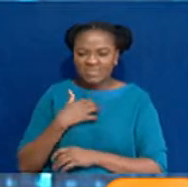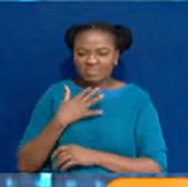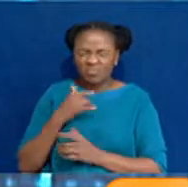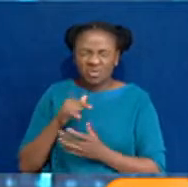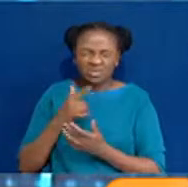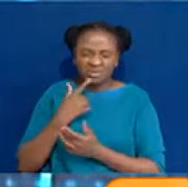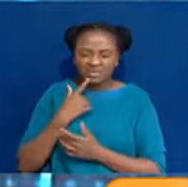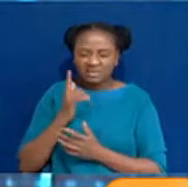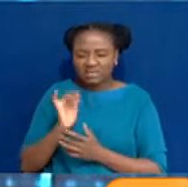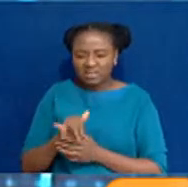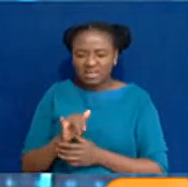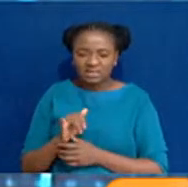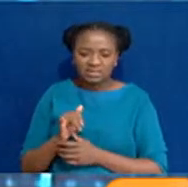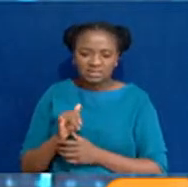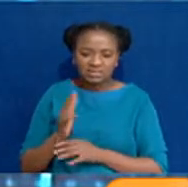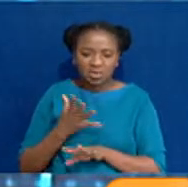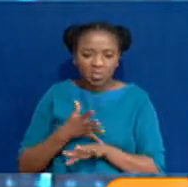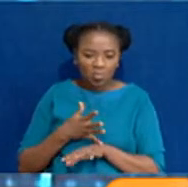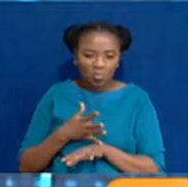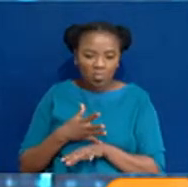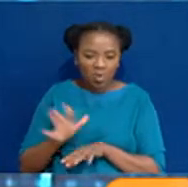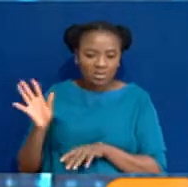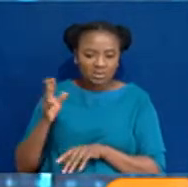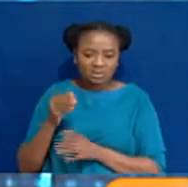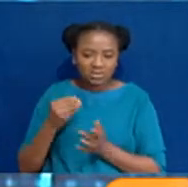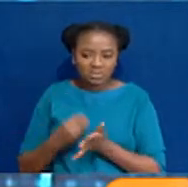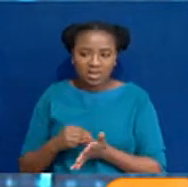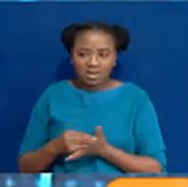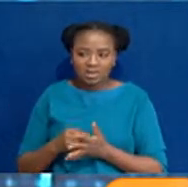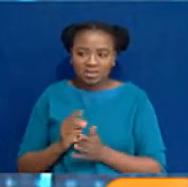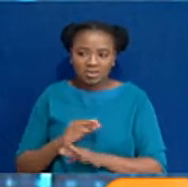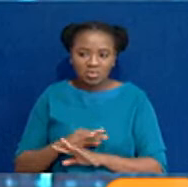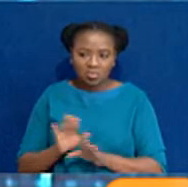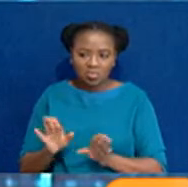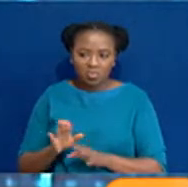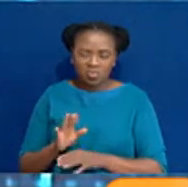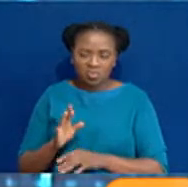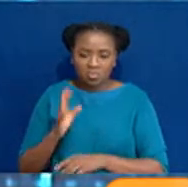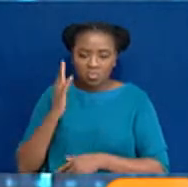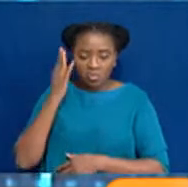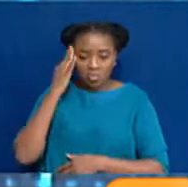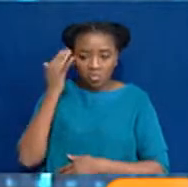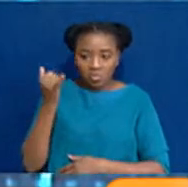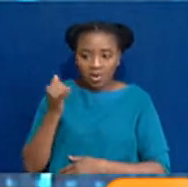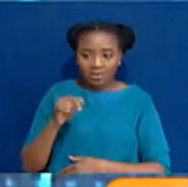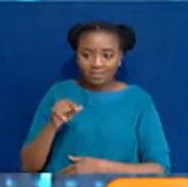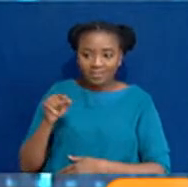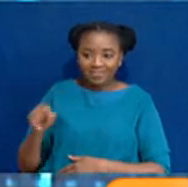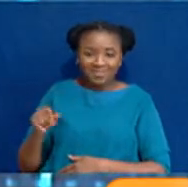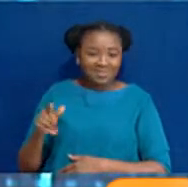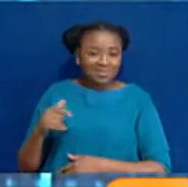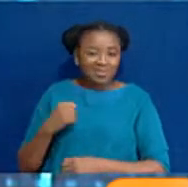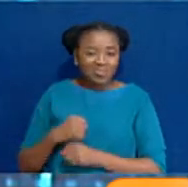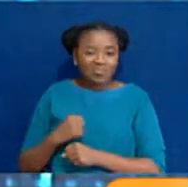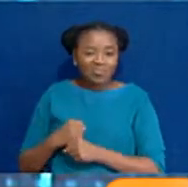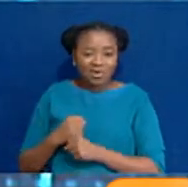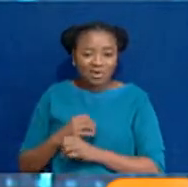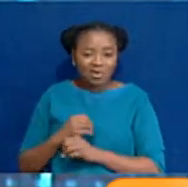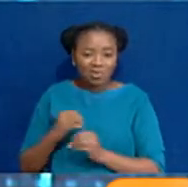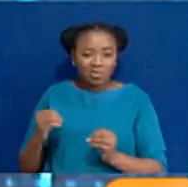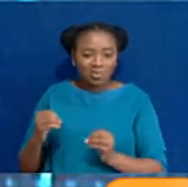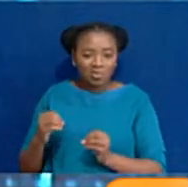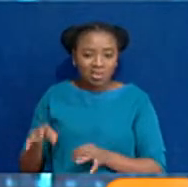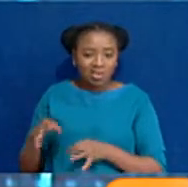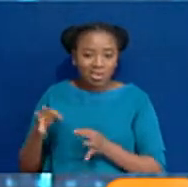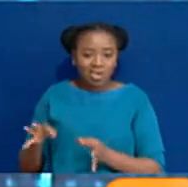impute an improper motive on anybody's part, because it stalled midstream, and